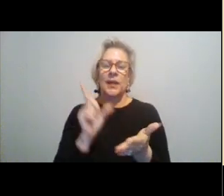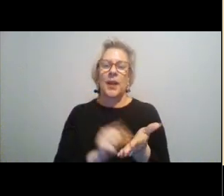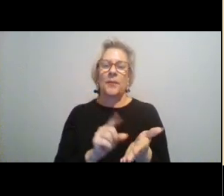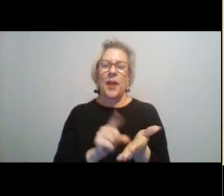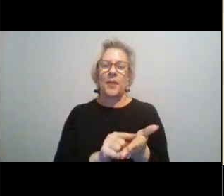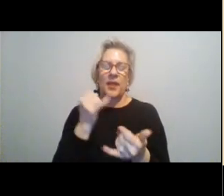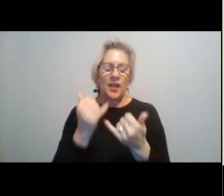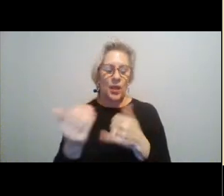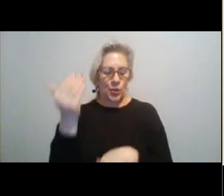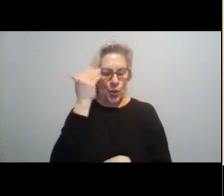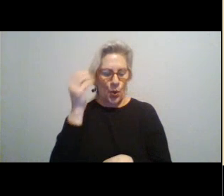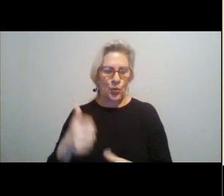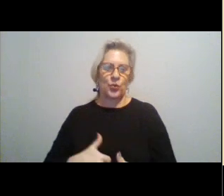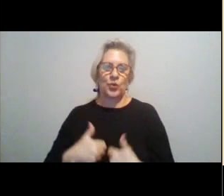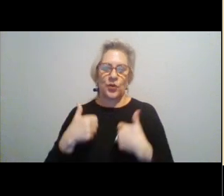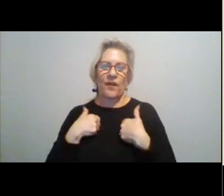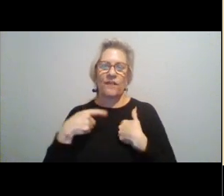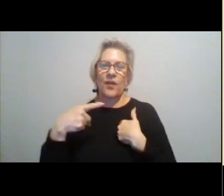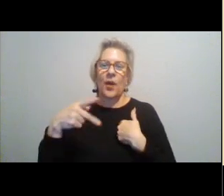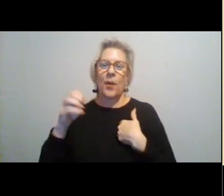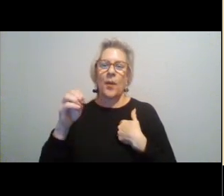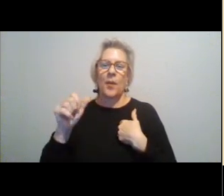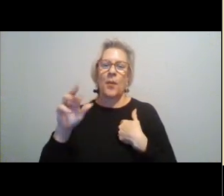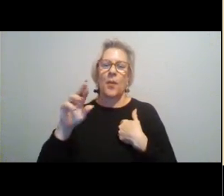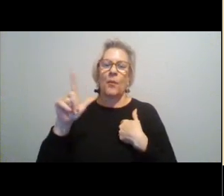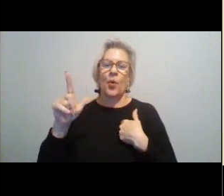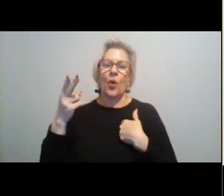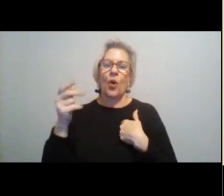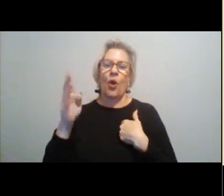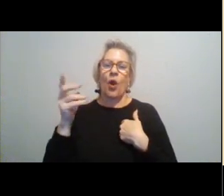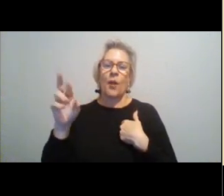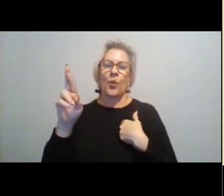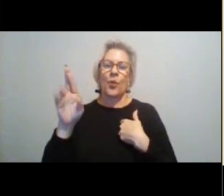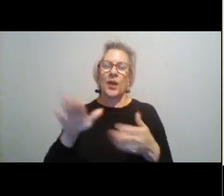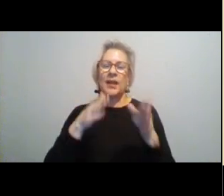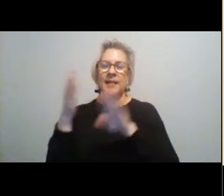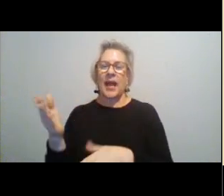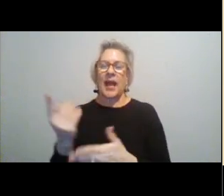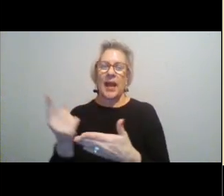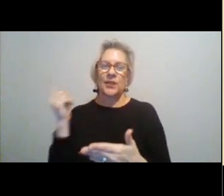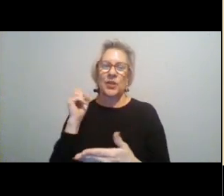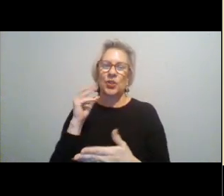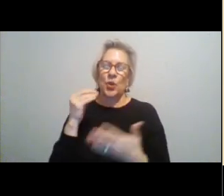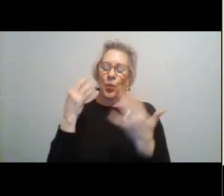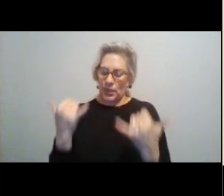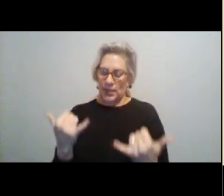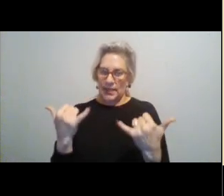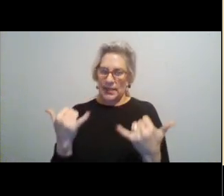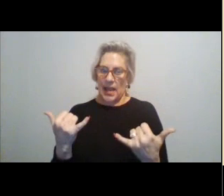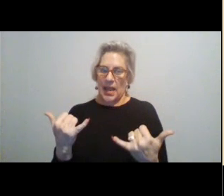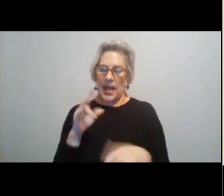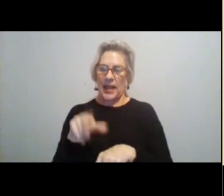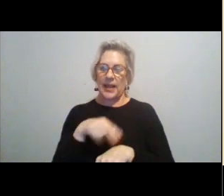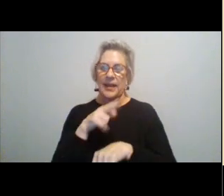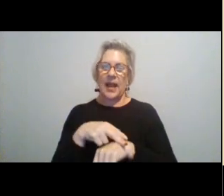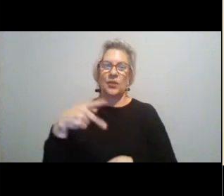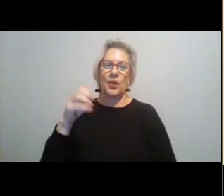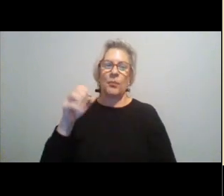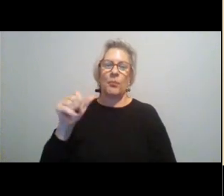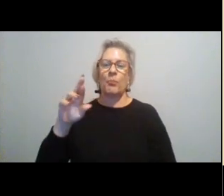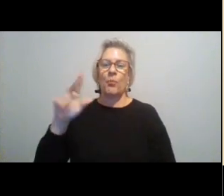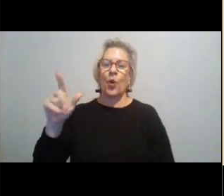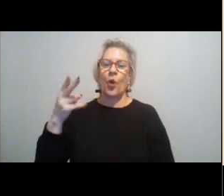known survivor of the Pearl Harbor attack died last week. And so today being National Pearl